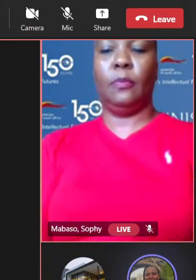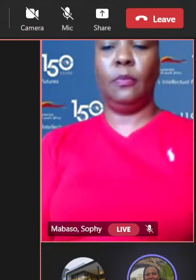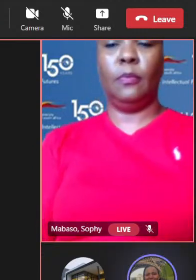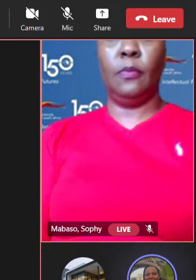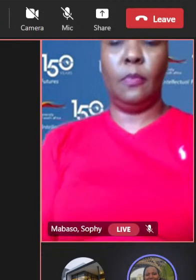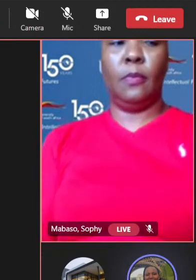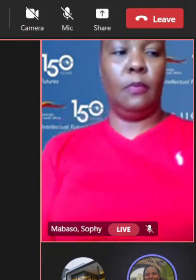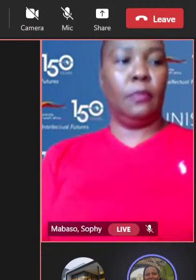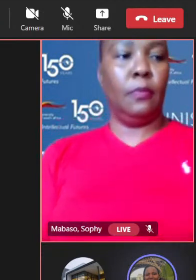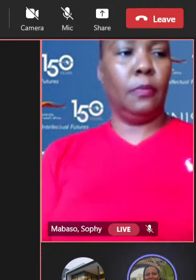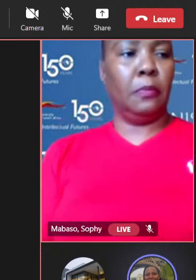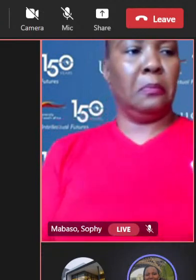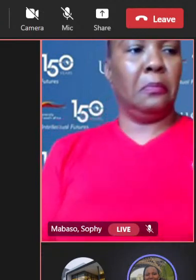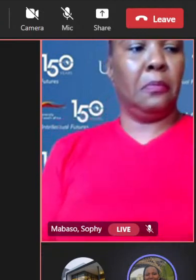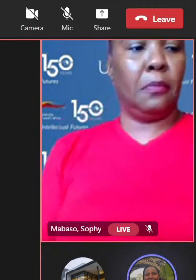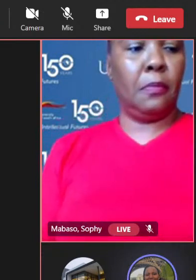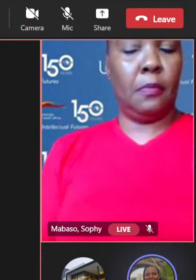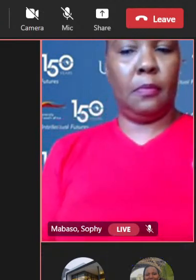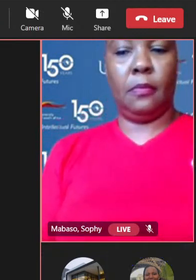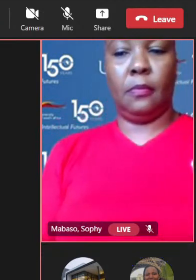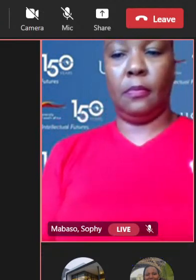I must say I'm in the other